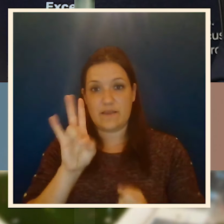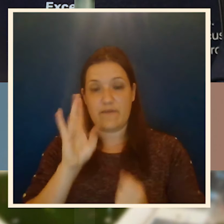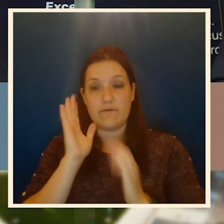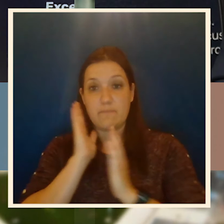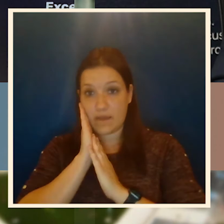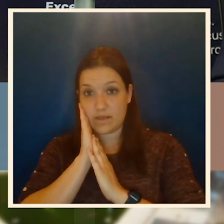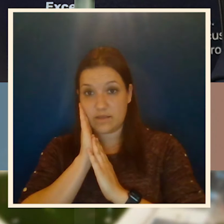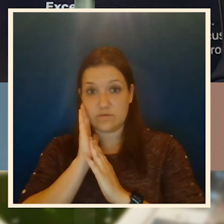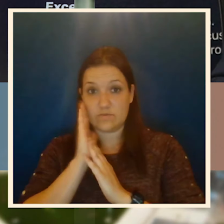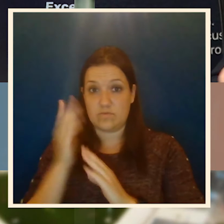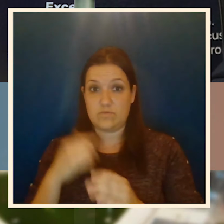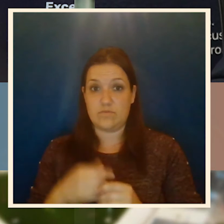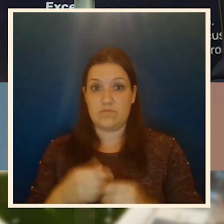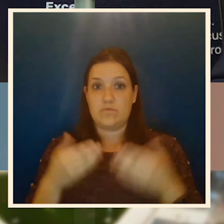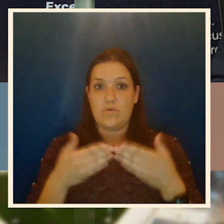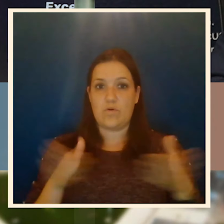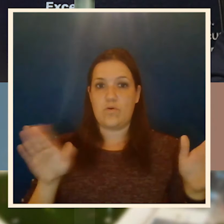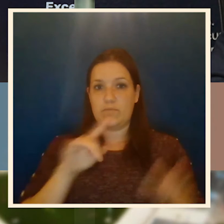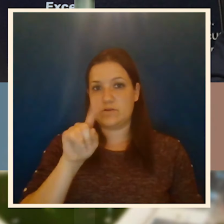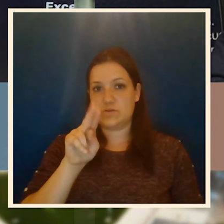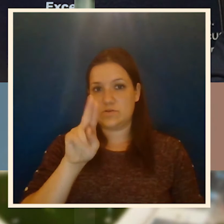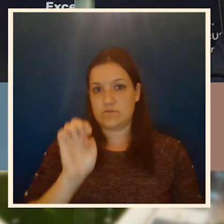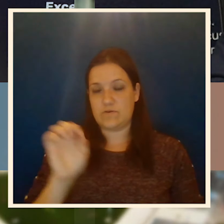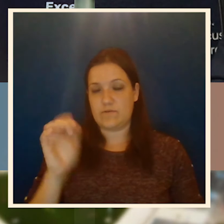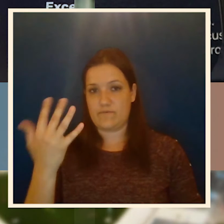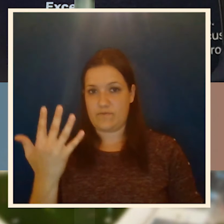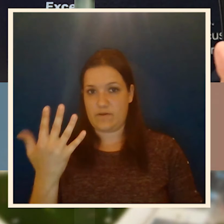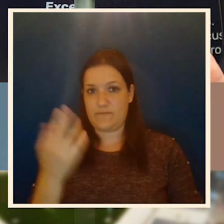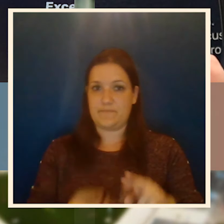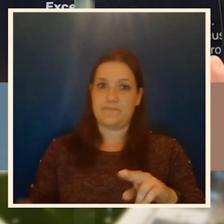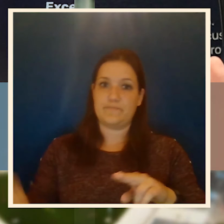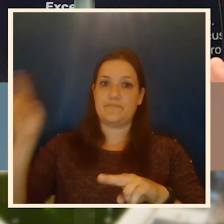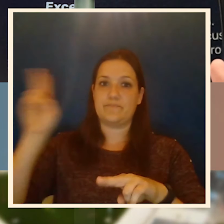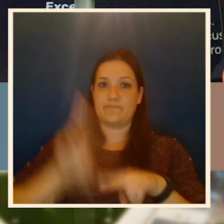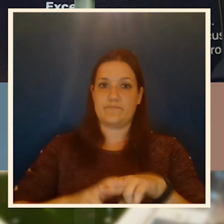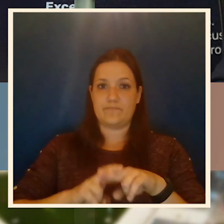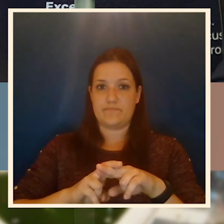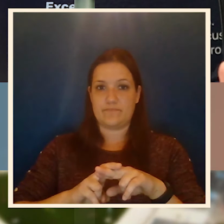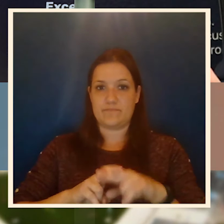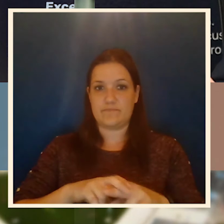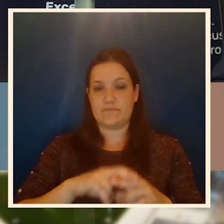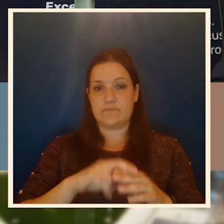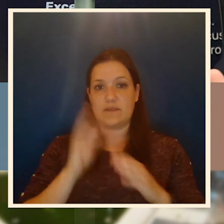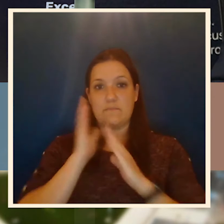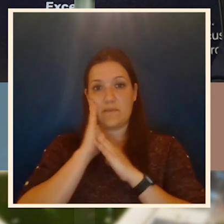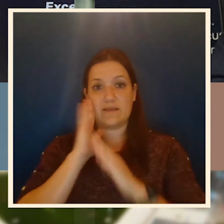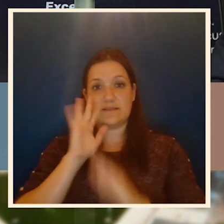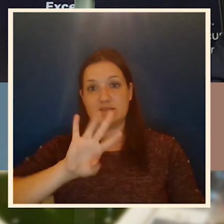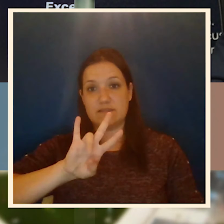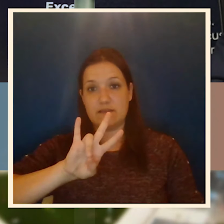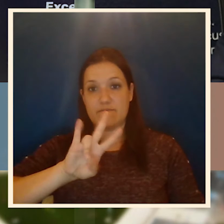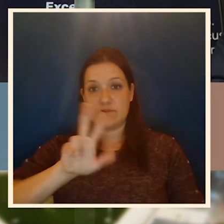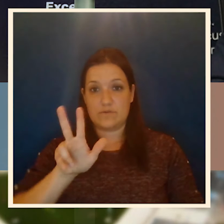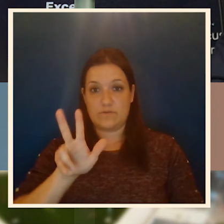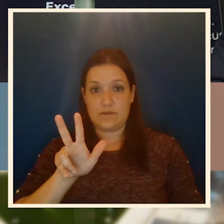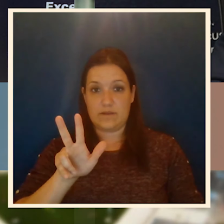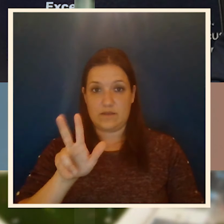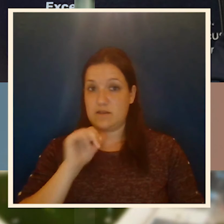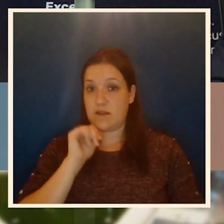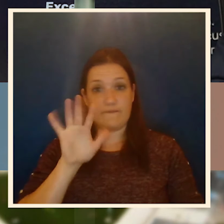beds. Now, opening Zone 5 increases our total number of beds to 73, so